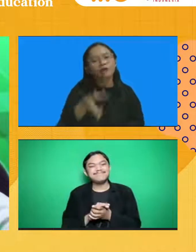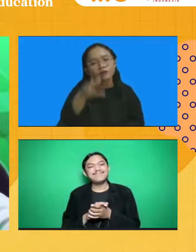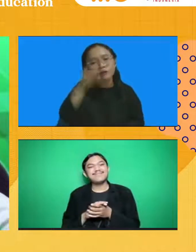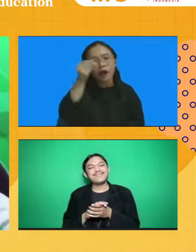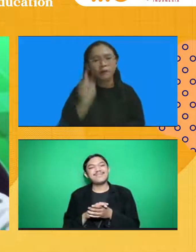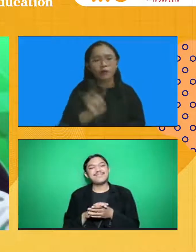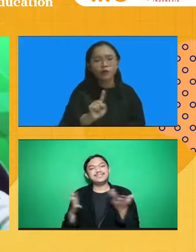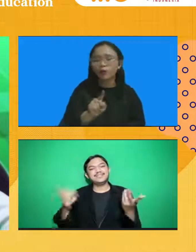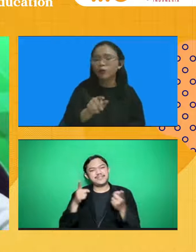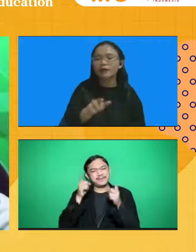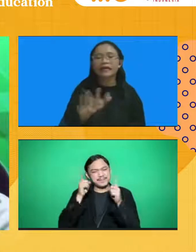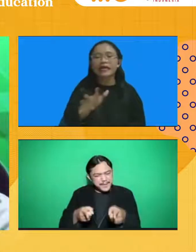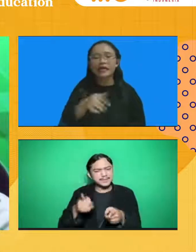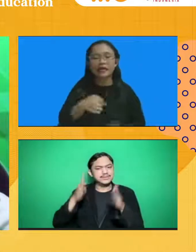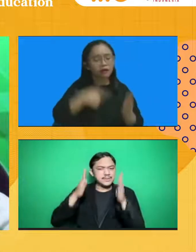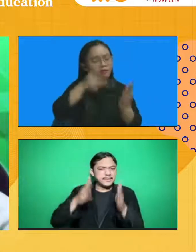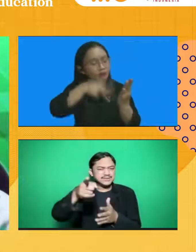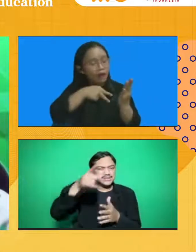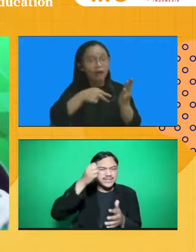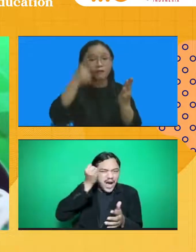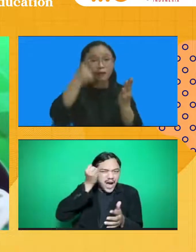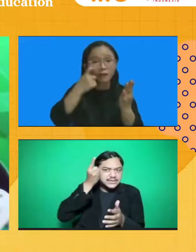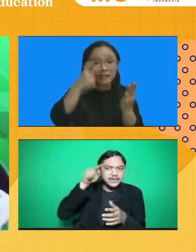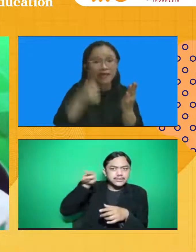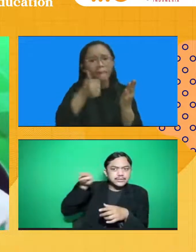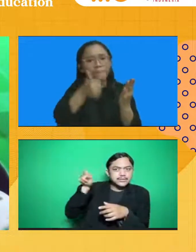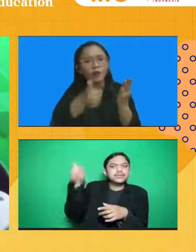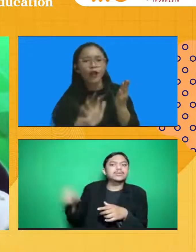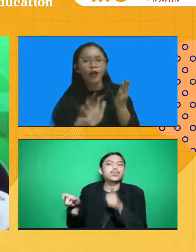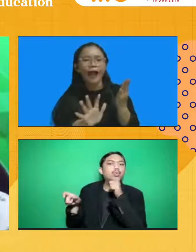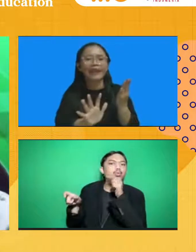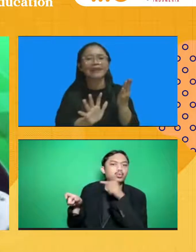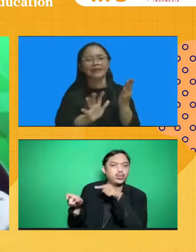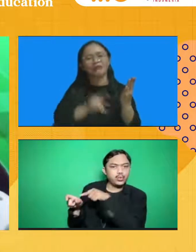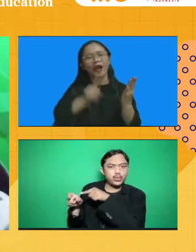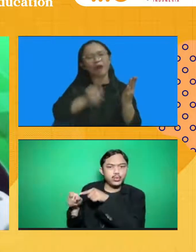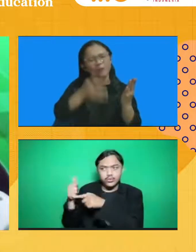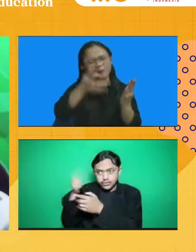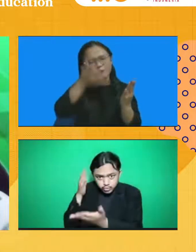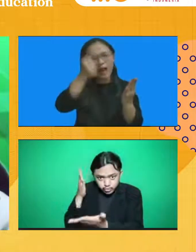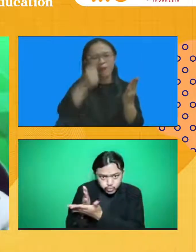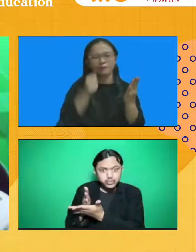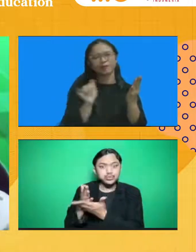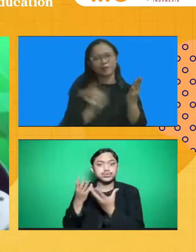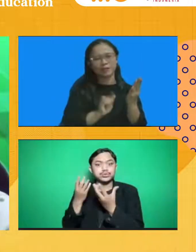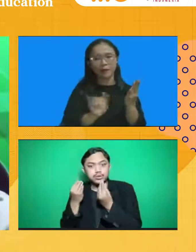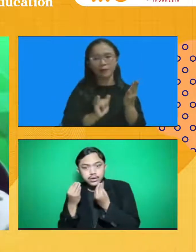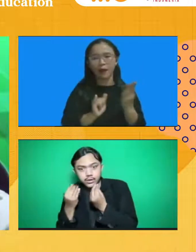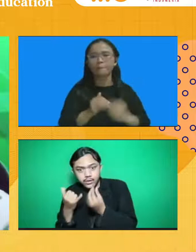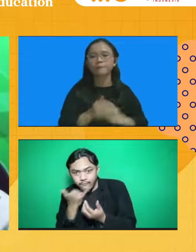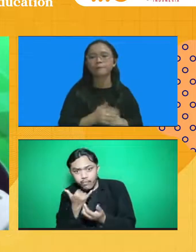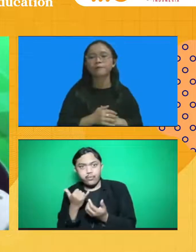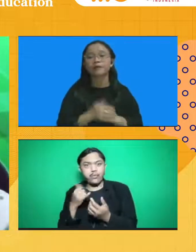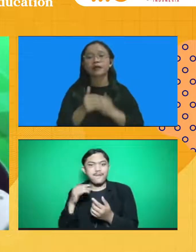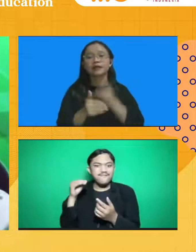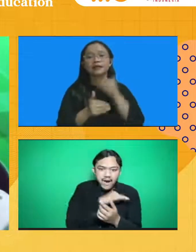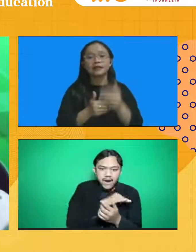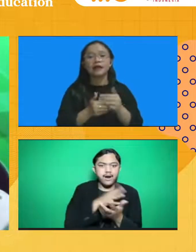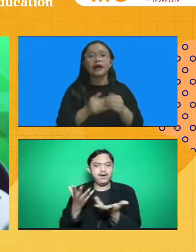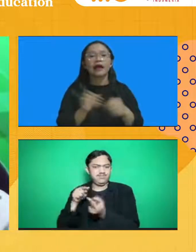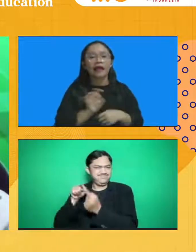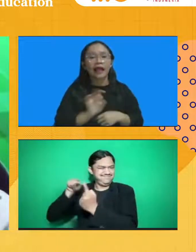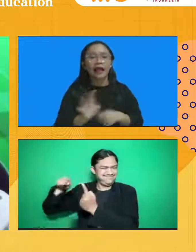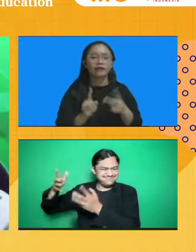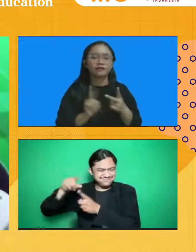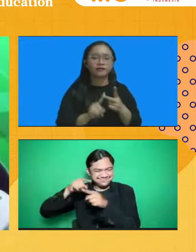is accurate and correct. And these are some like basic bad things which can happen when we are using